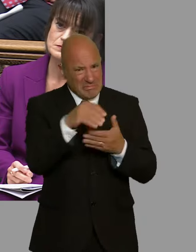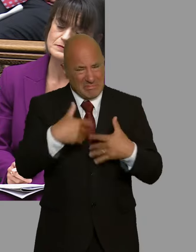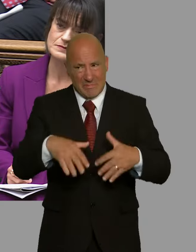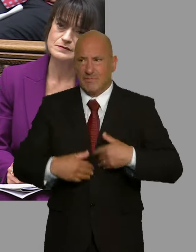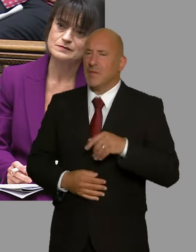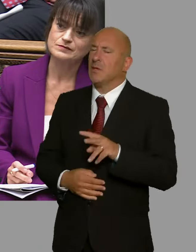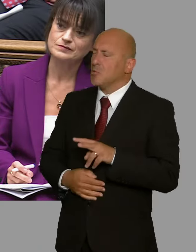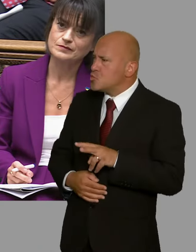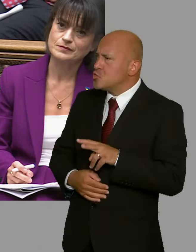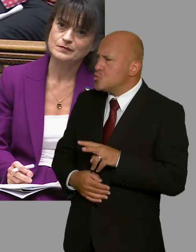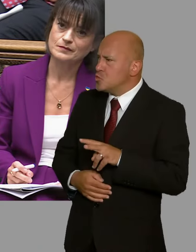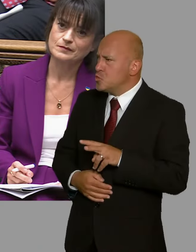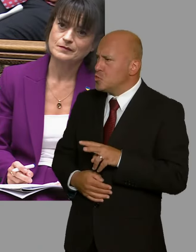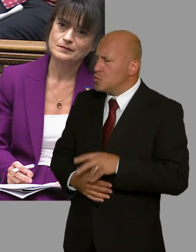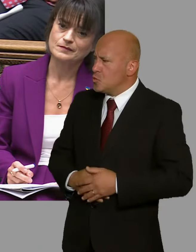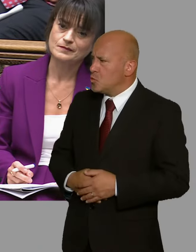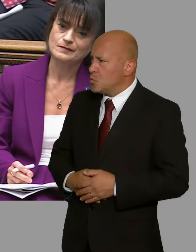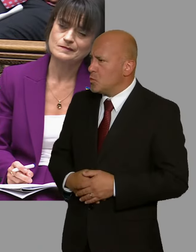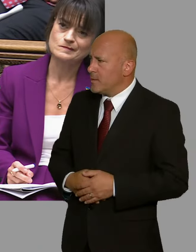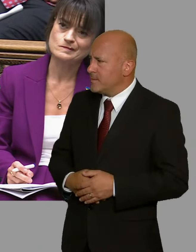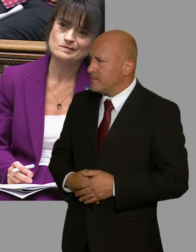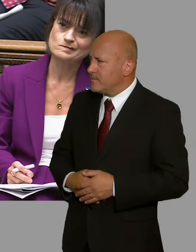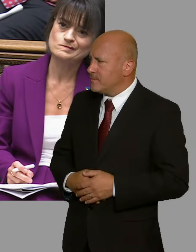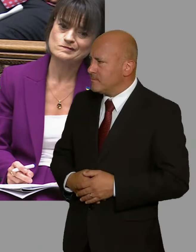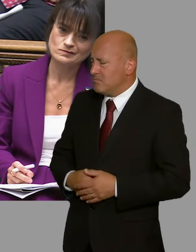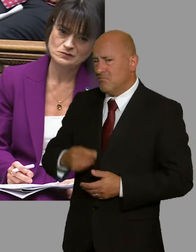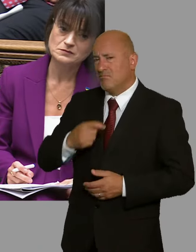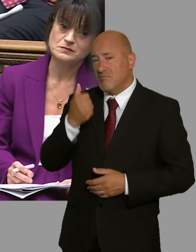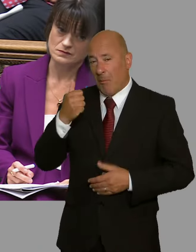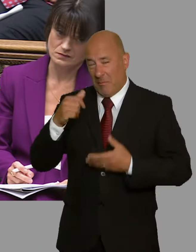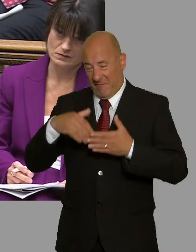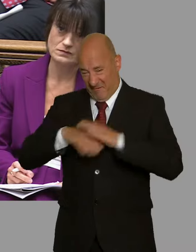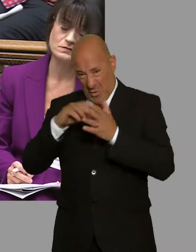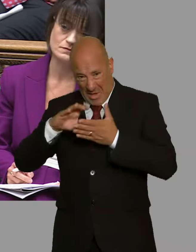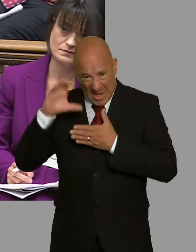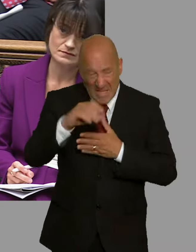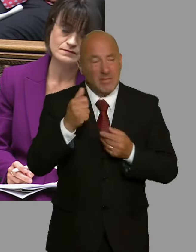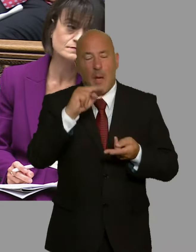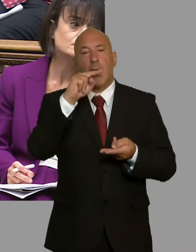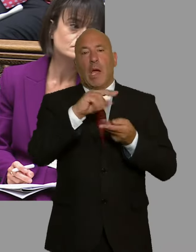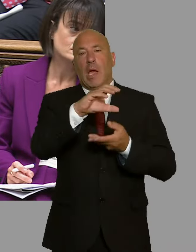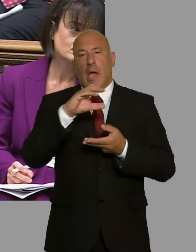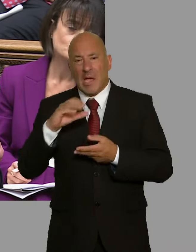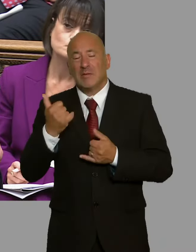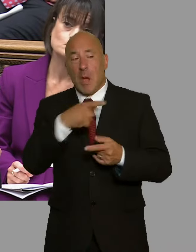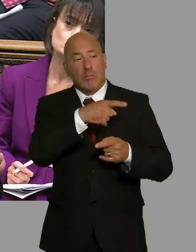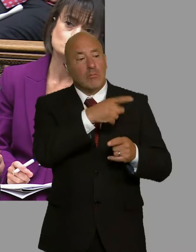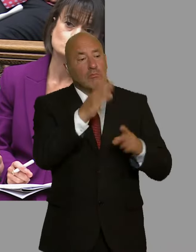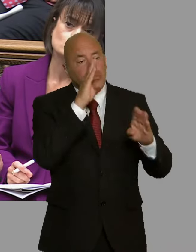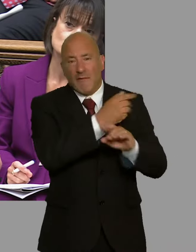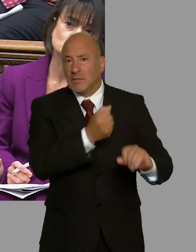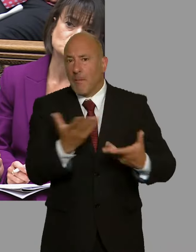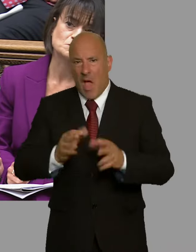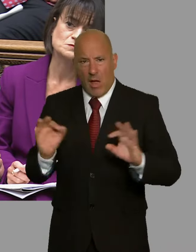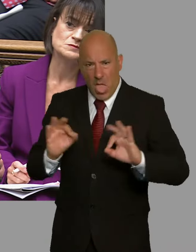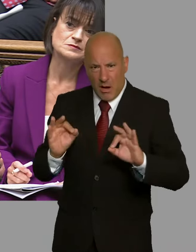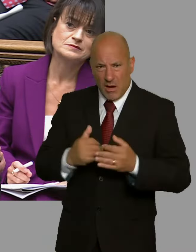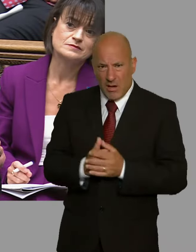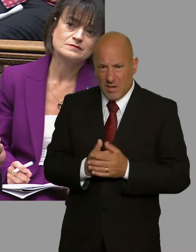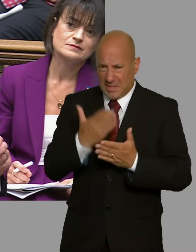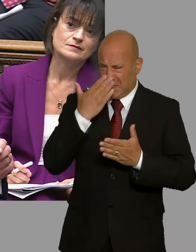supports that hospices in the more deprived areas aren't funded, those in the more affluent areas are funded. Would the Prime Minister please speak with the